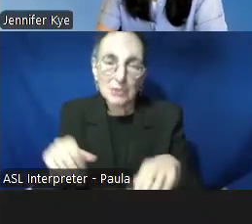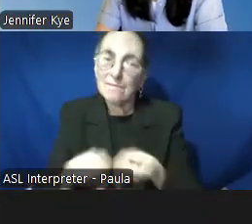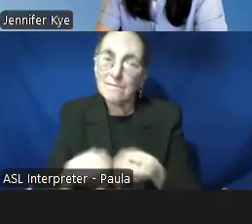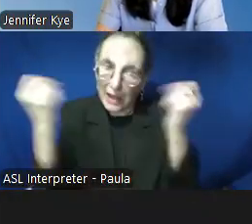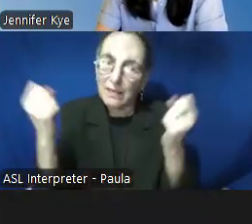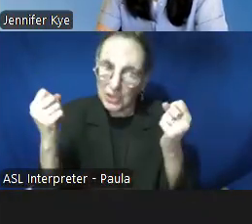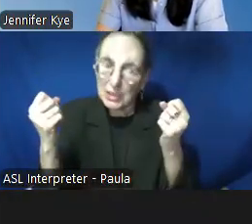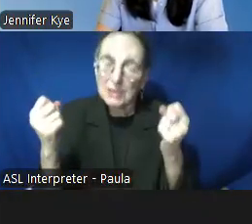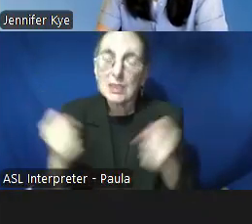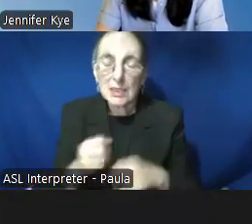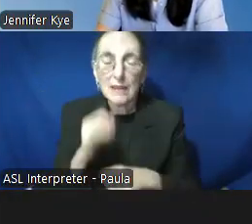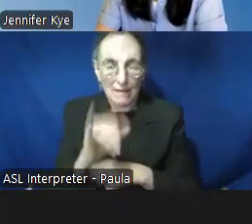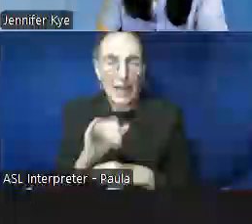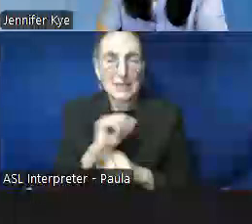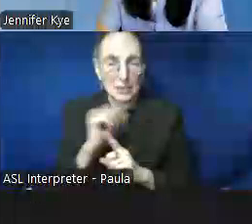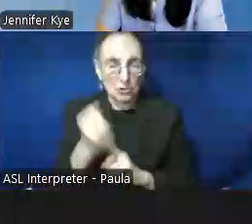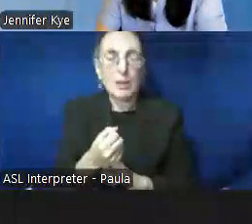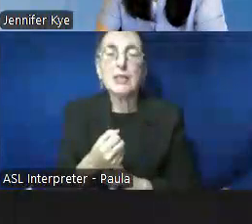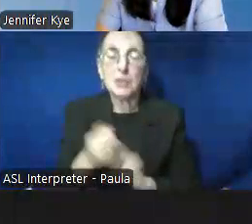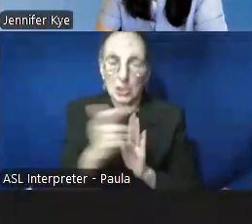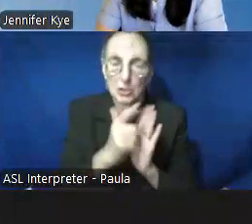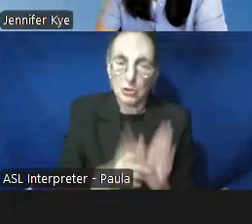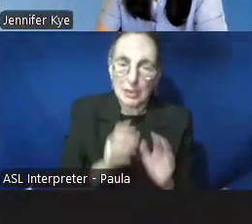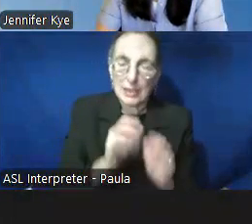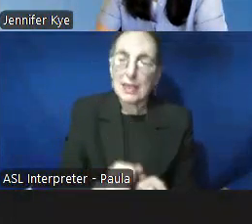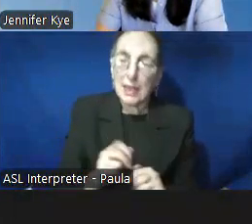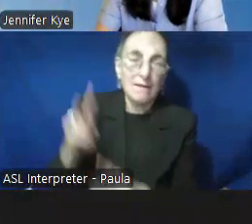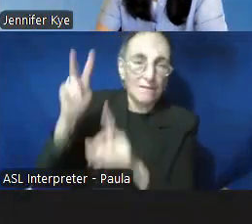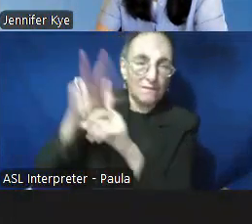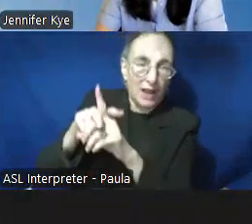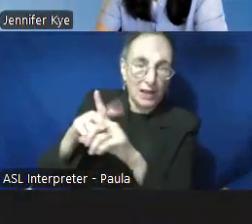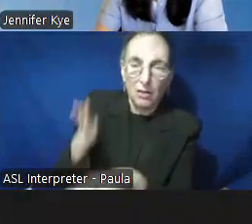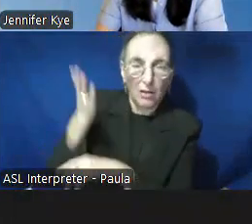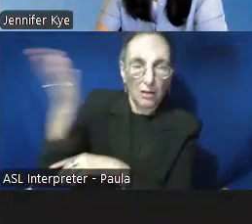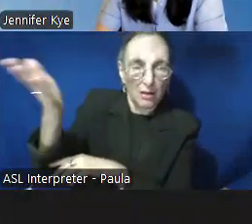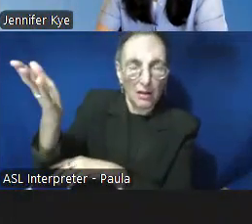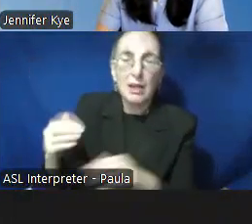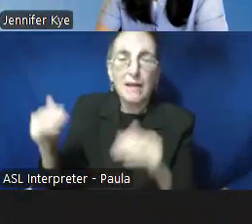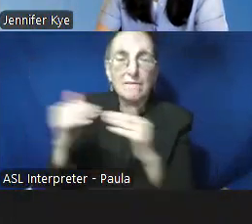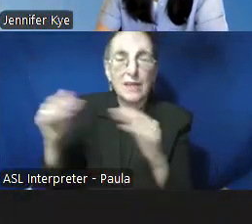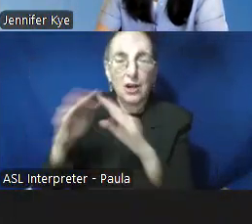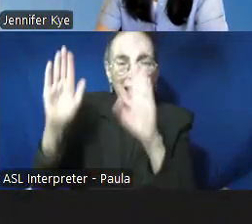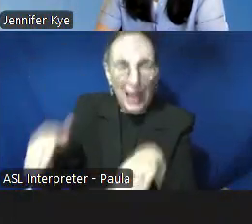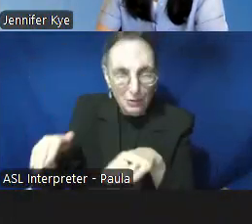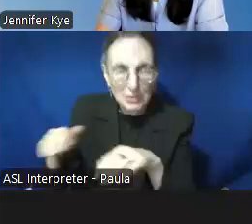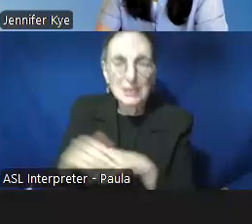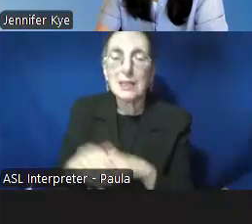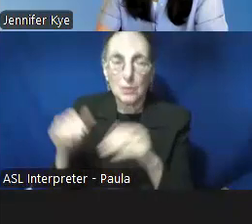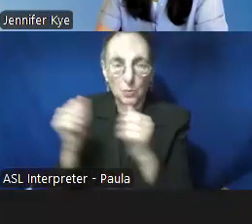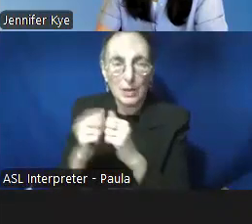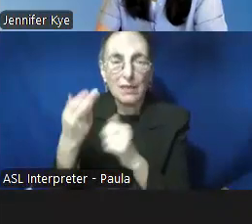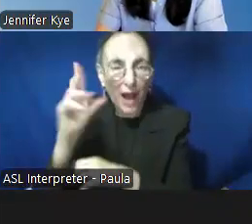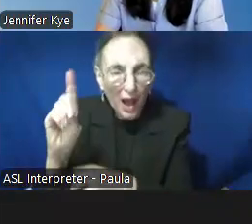case, attorneys can file fair housing or other civil rights complaints with HUD, state civil rights